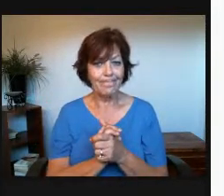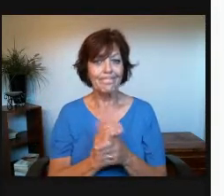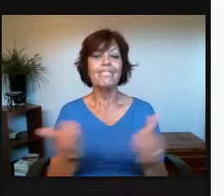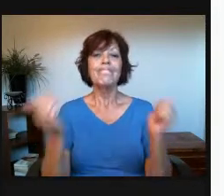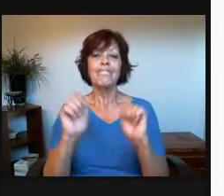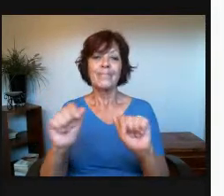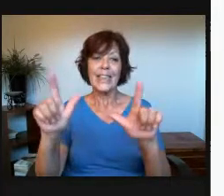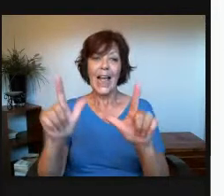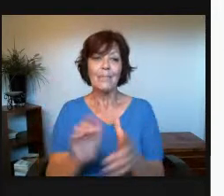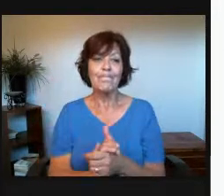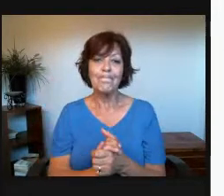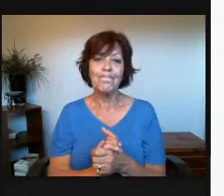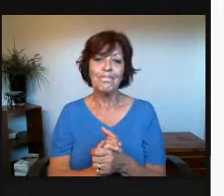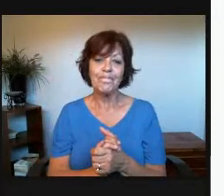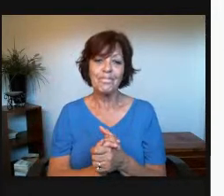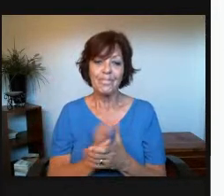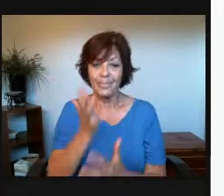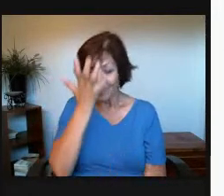slide, please.